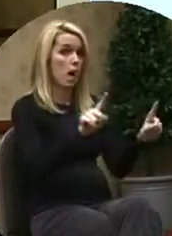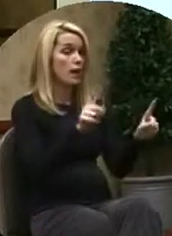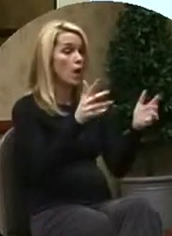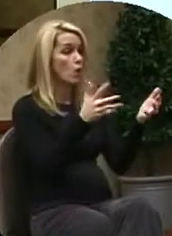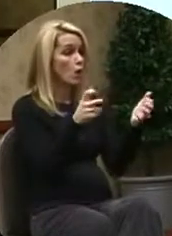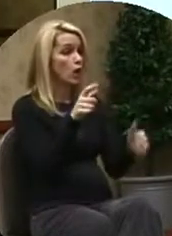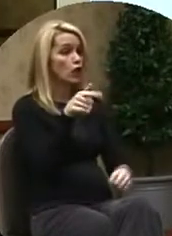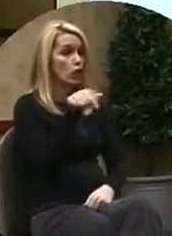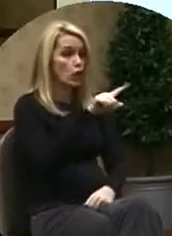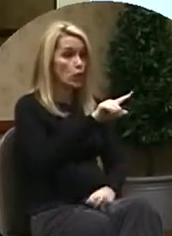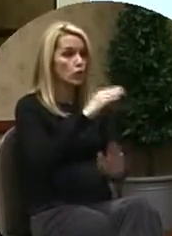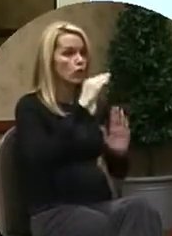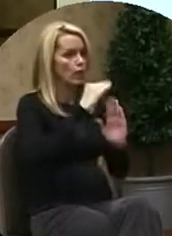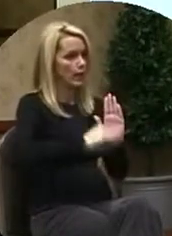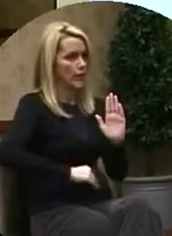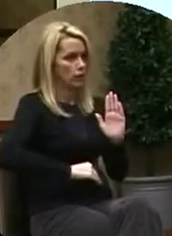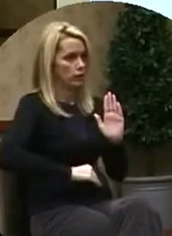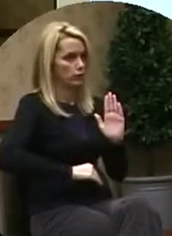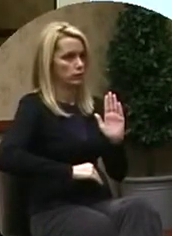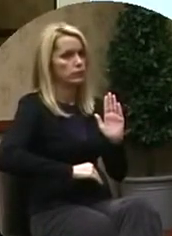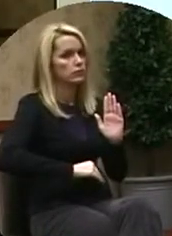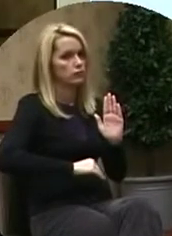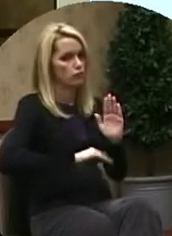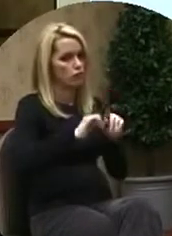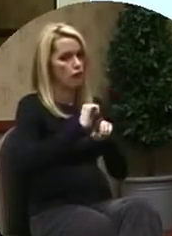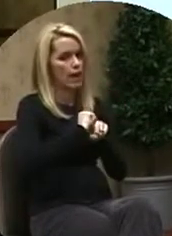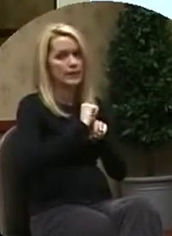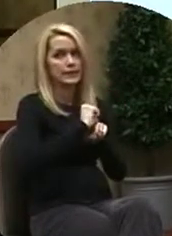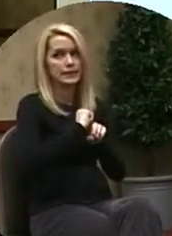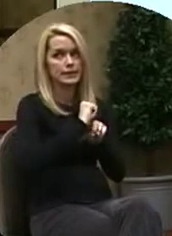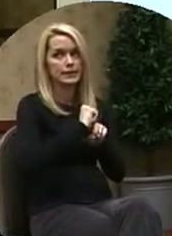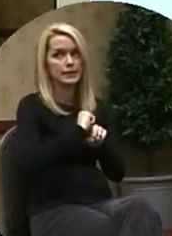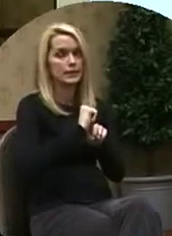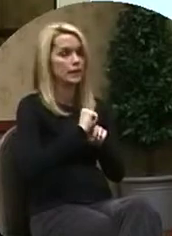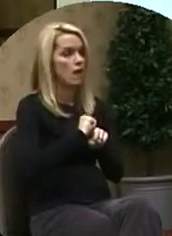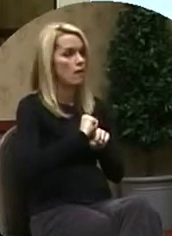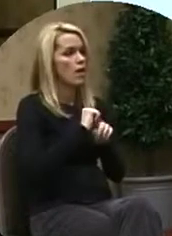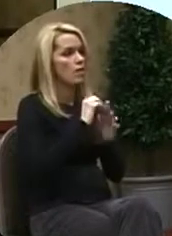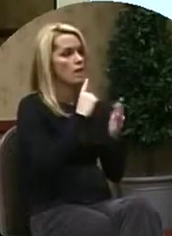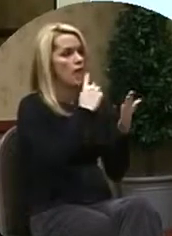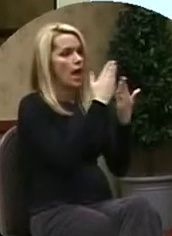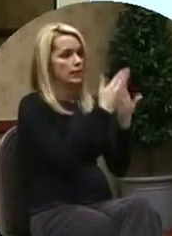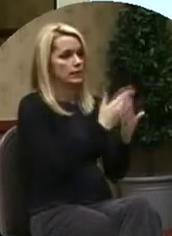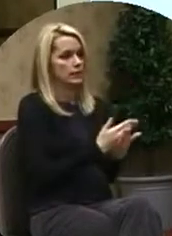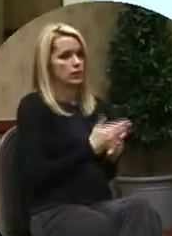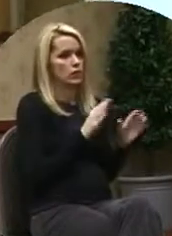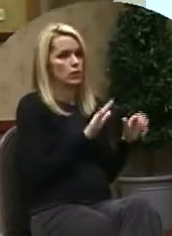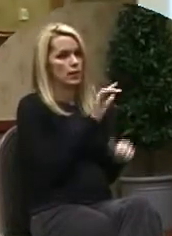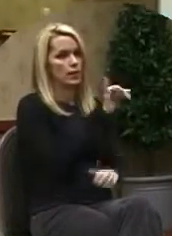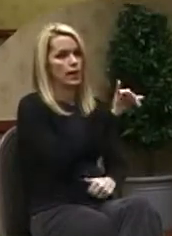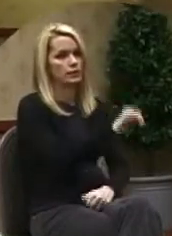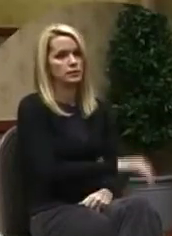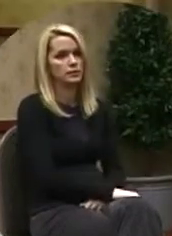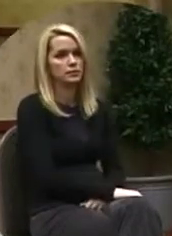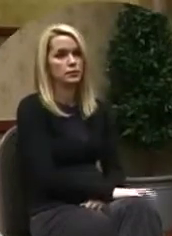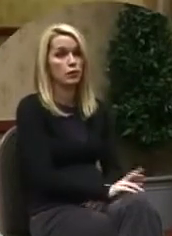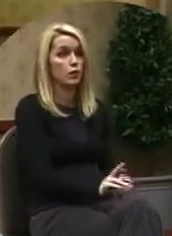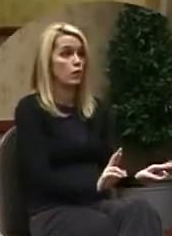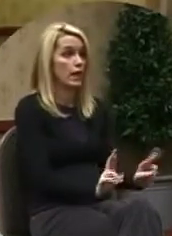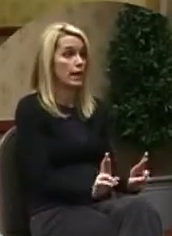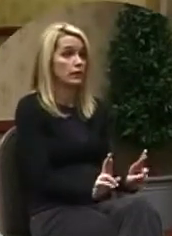to actually fill this out. I want you to have the practice of having done the facts. Okay? Are you